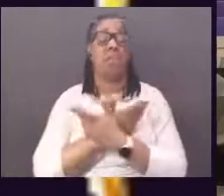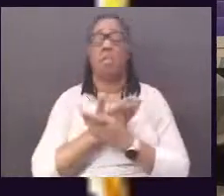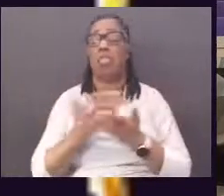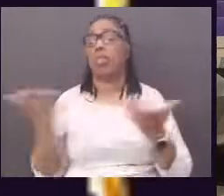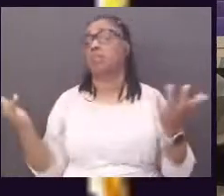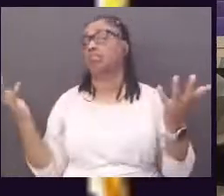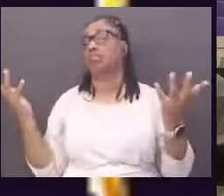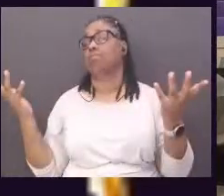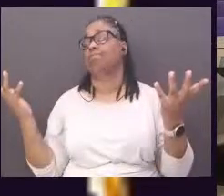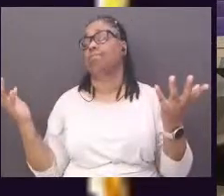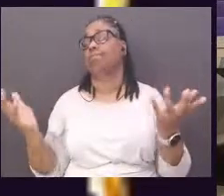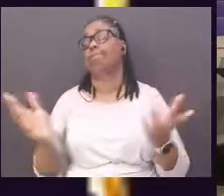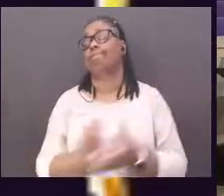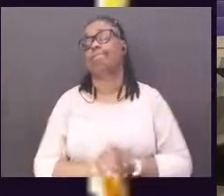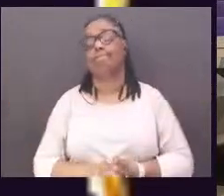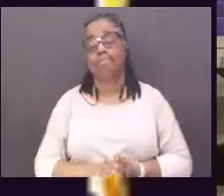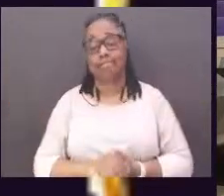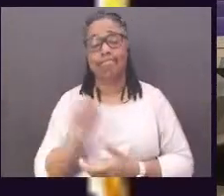Yeah,